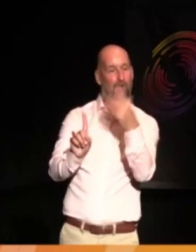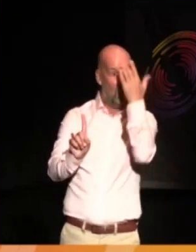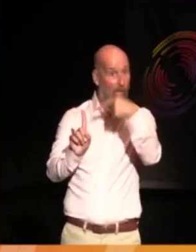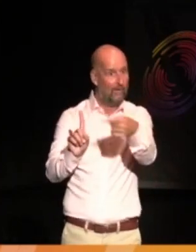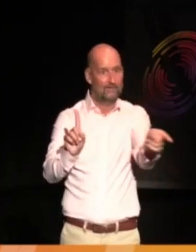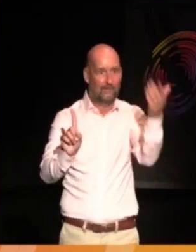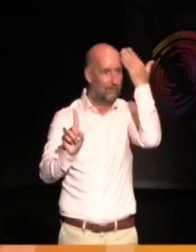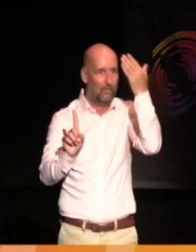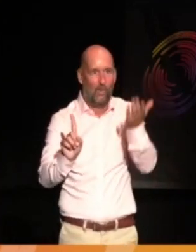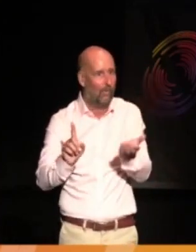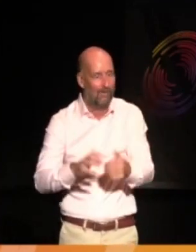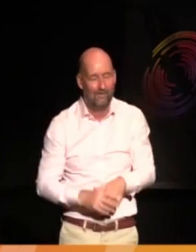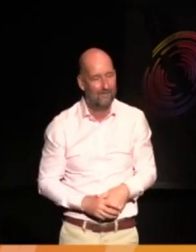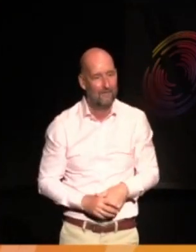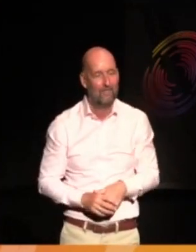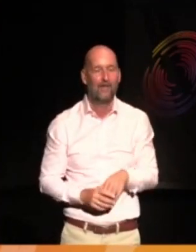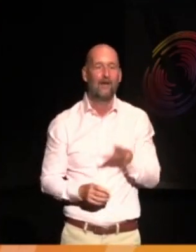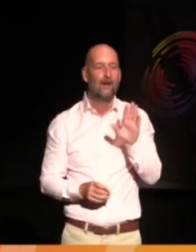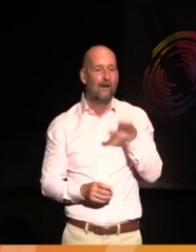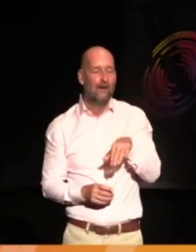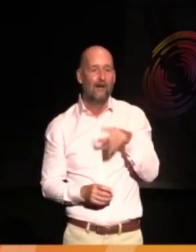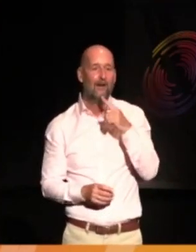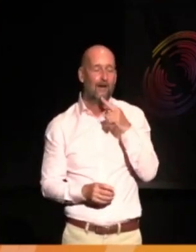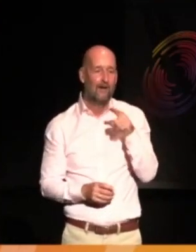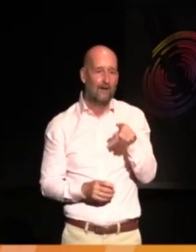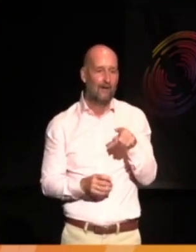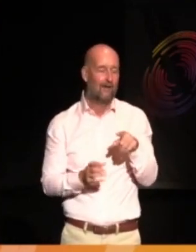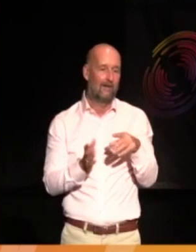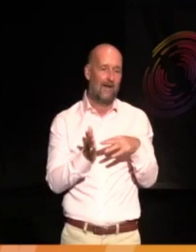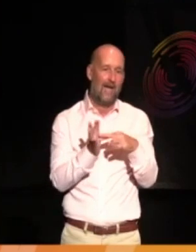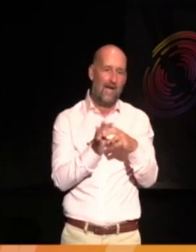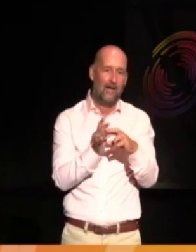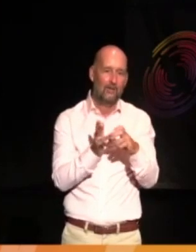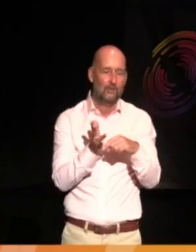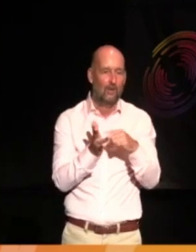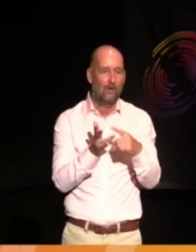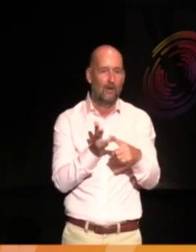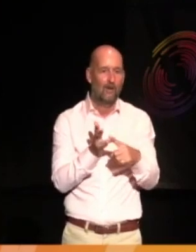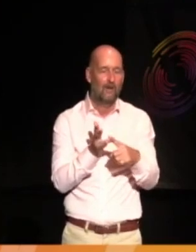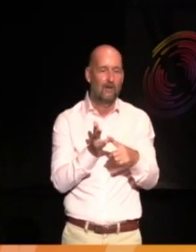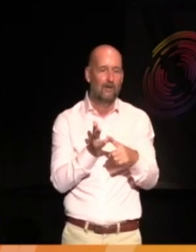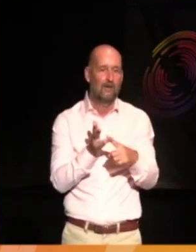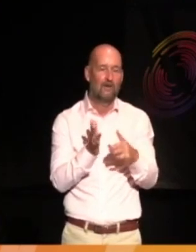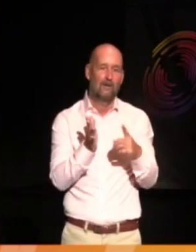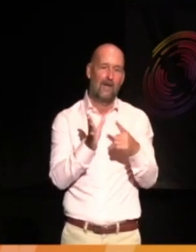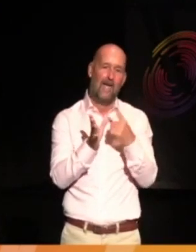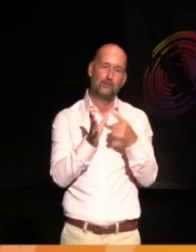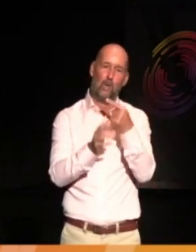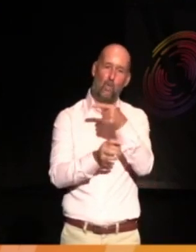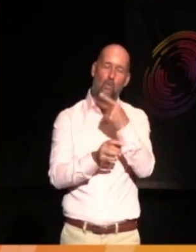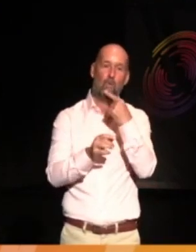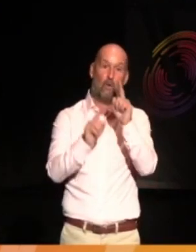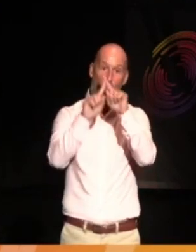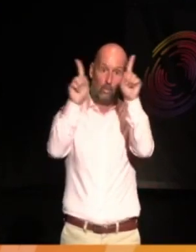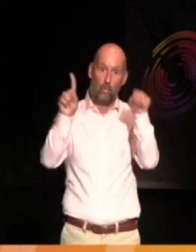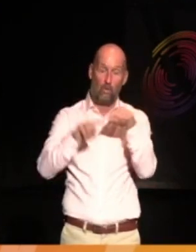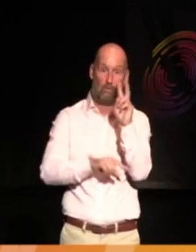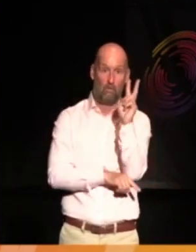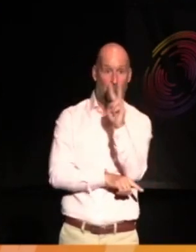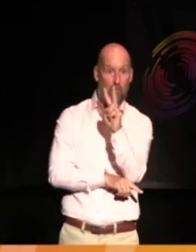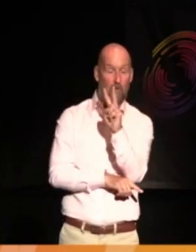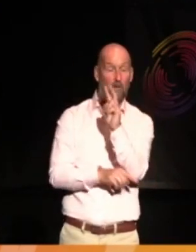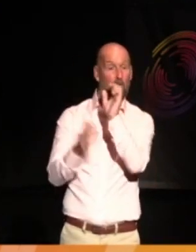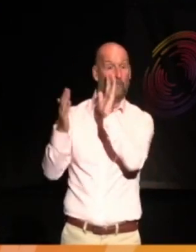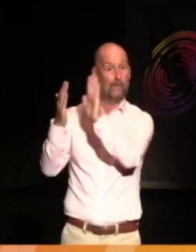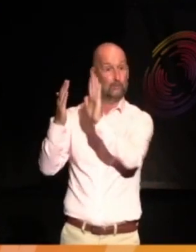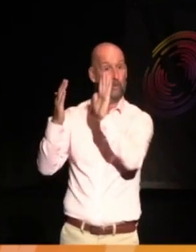so, so then I mentioned Maya Angelou, and they're like, and there's a picture of Maya Angelou on the wall. You can put all kinds of